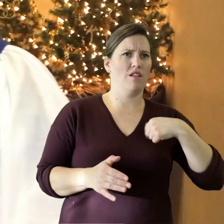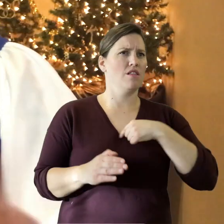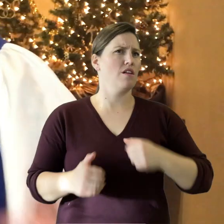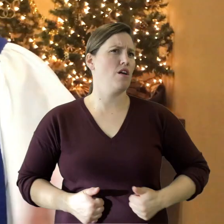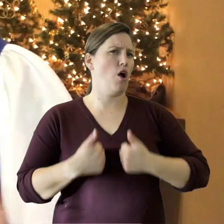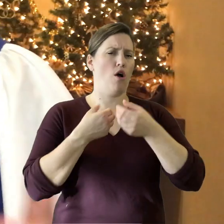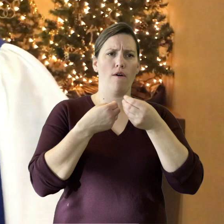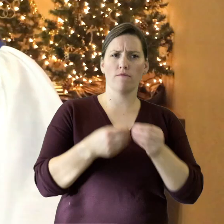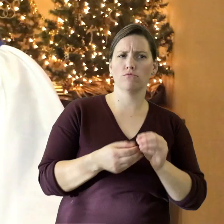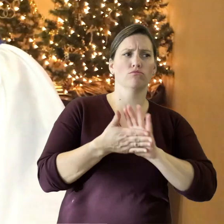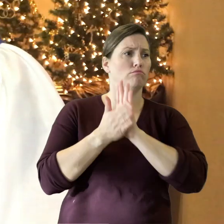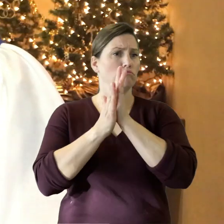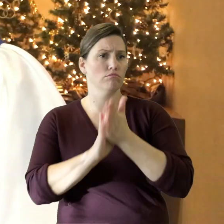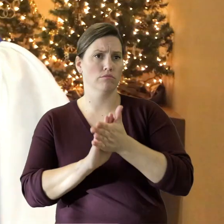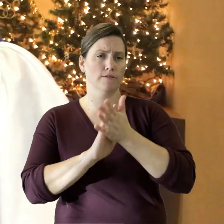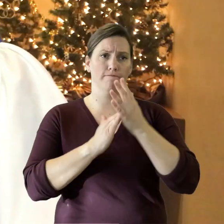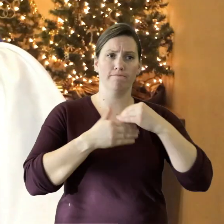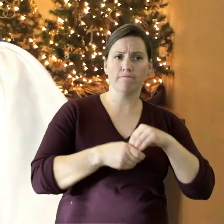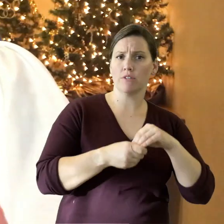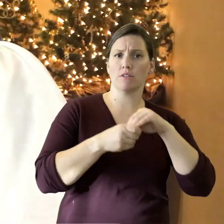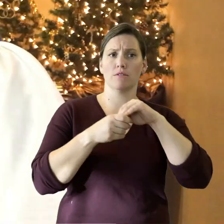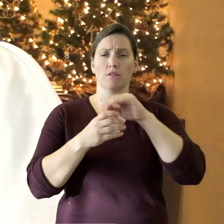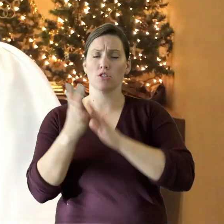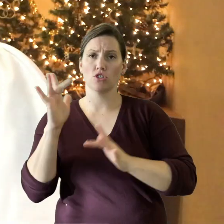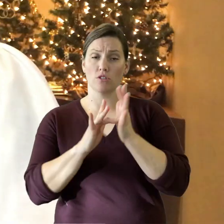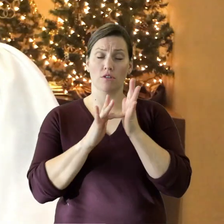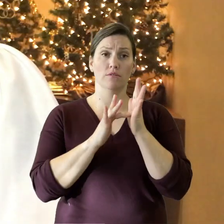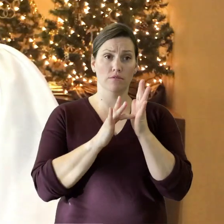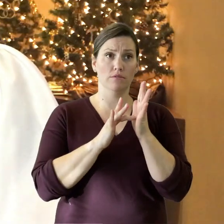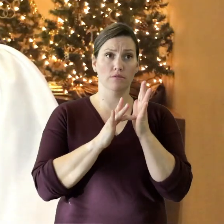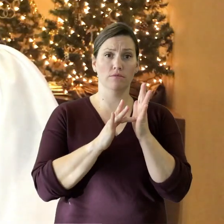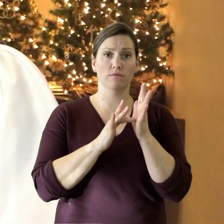and move and have our being in the name of Jesus.